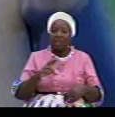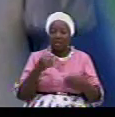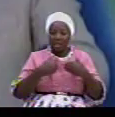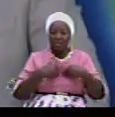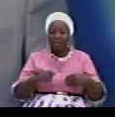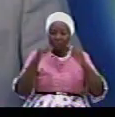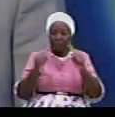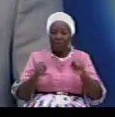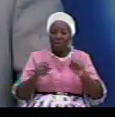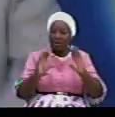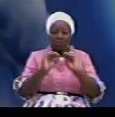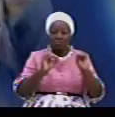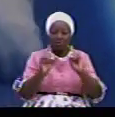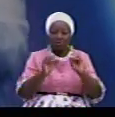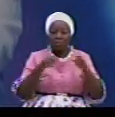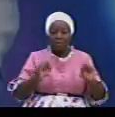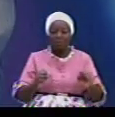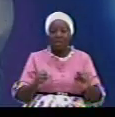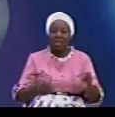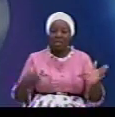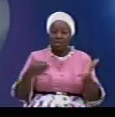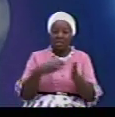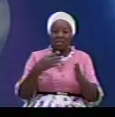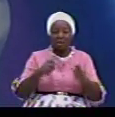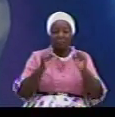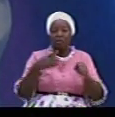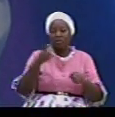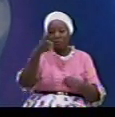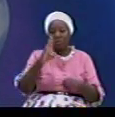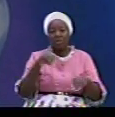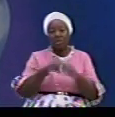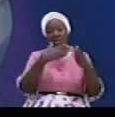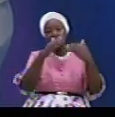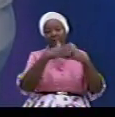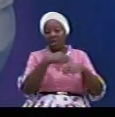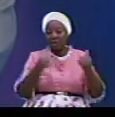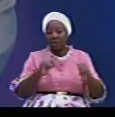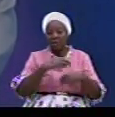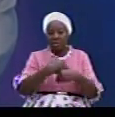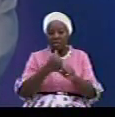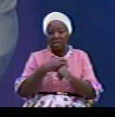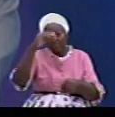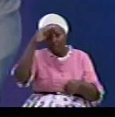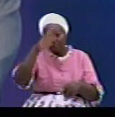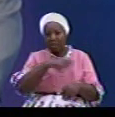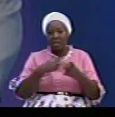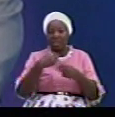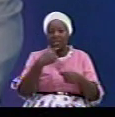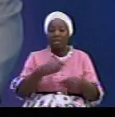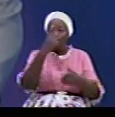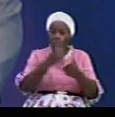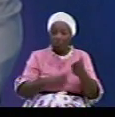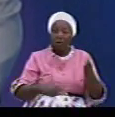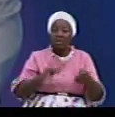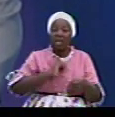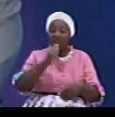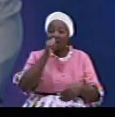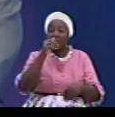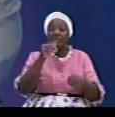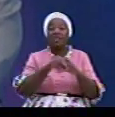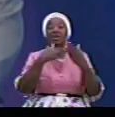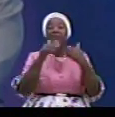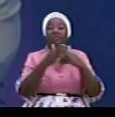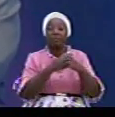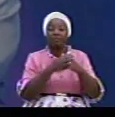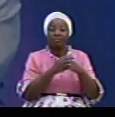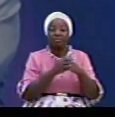God in heaven. And now he created a man, and he said, what I am in heaven,